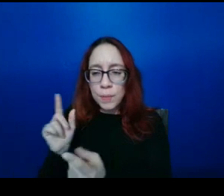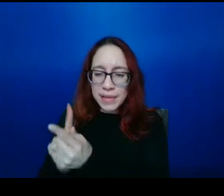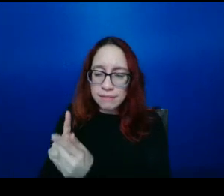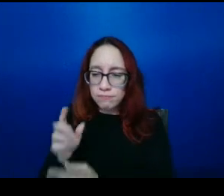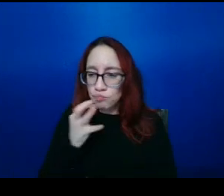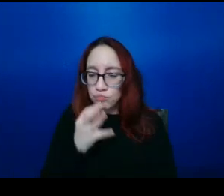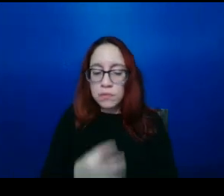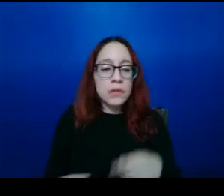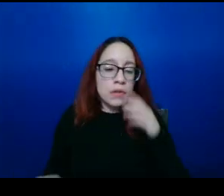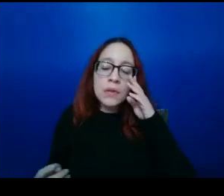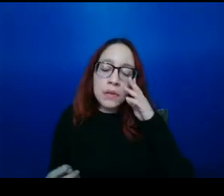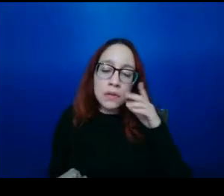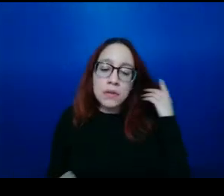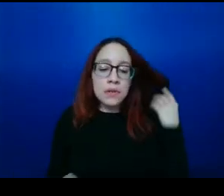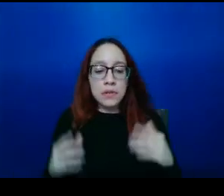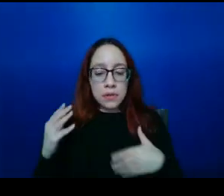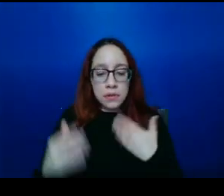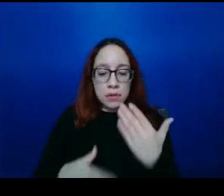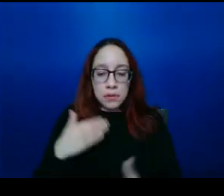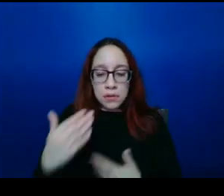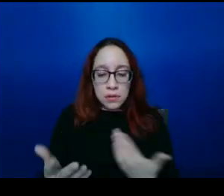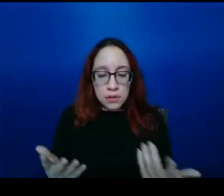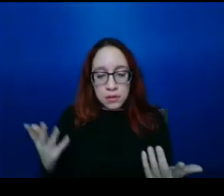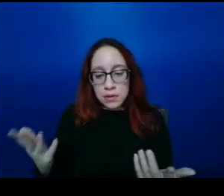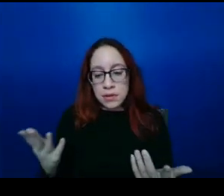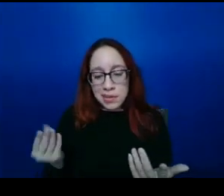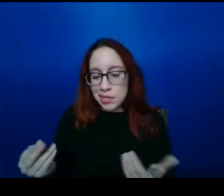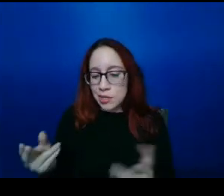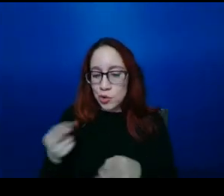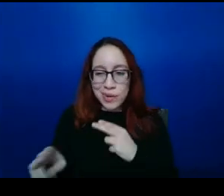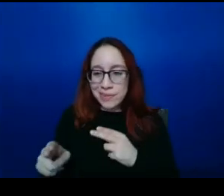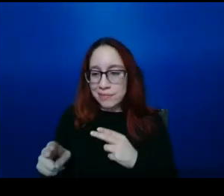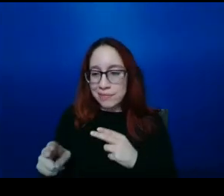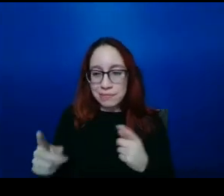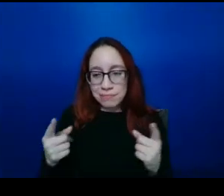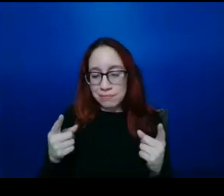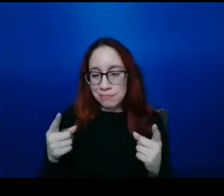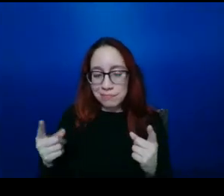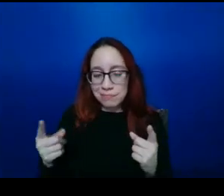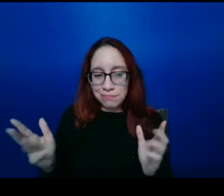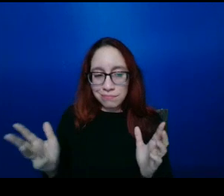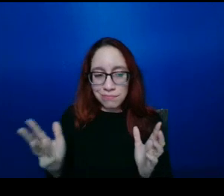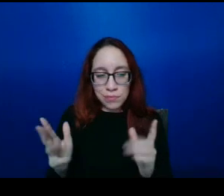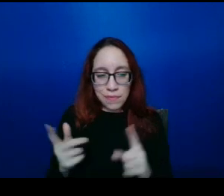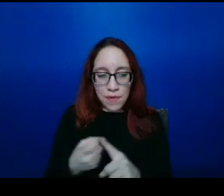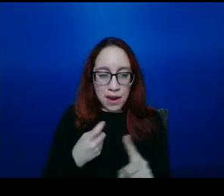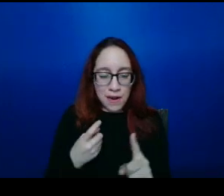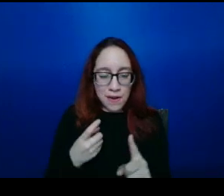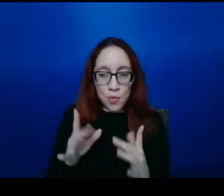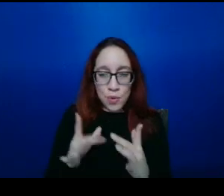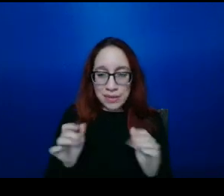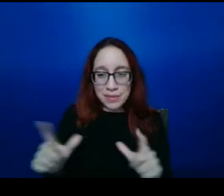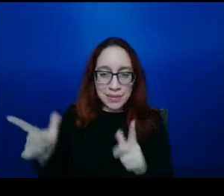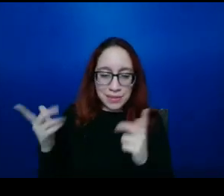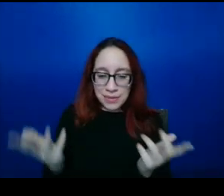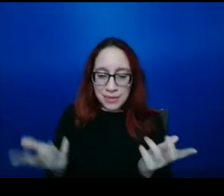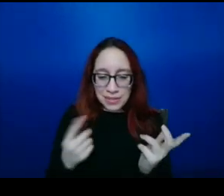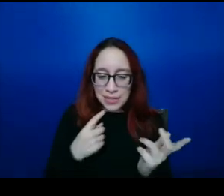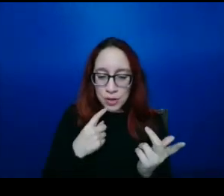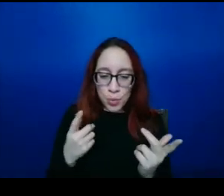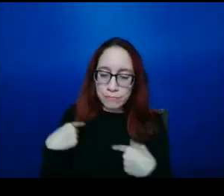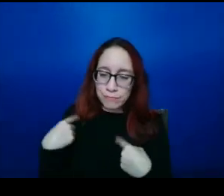time. We keep going. This is just a quick snapshot, frankly, from the website. I mean, what it says is we've